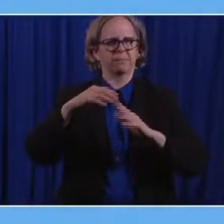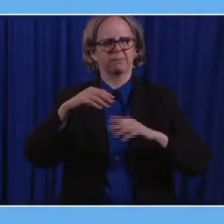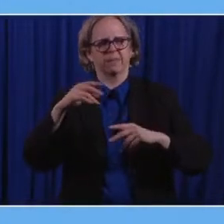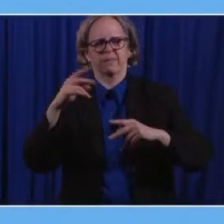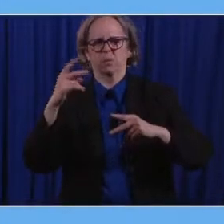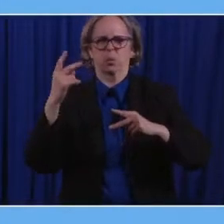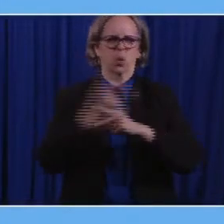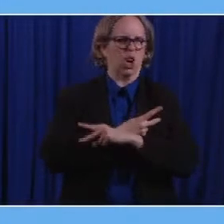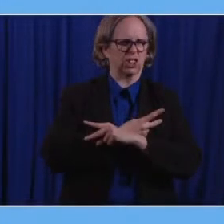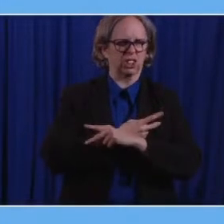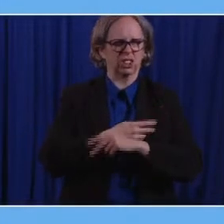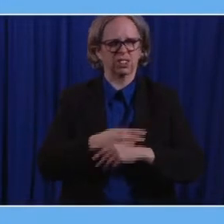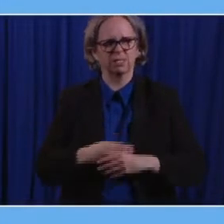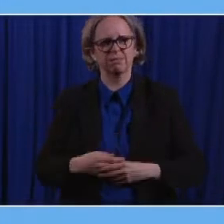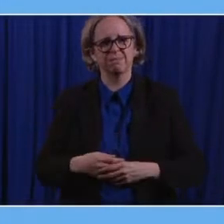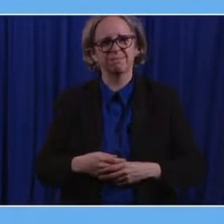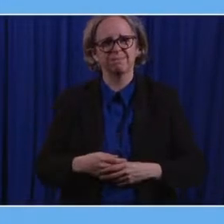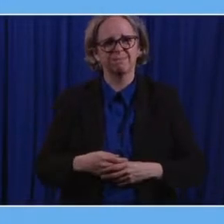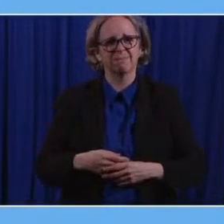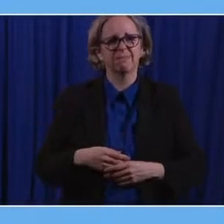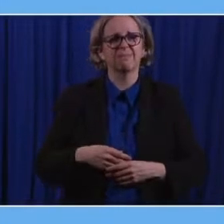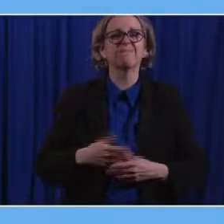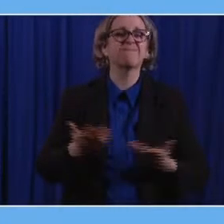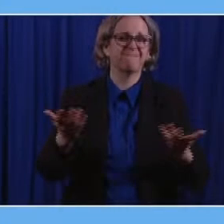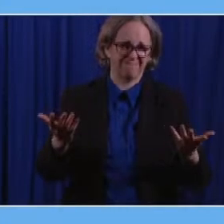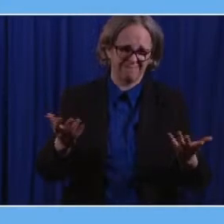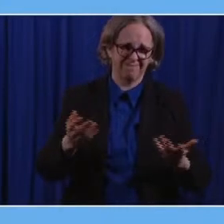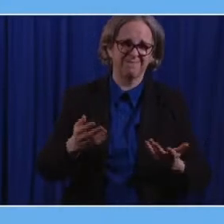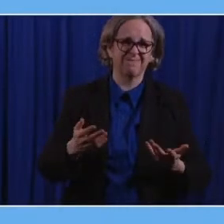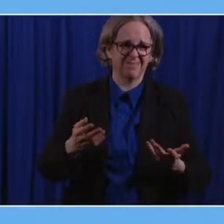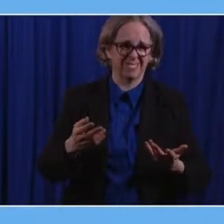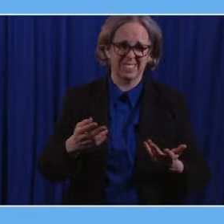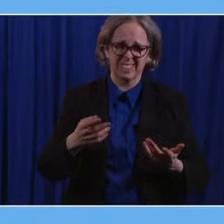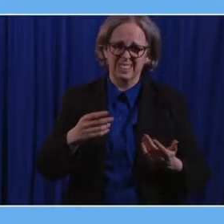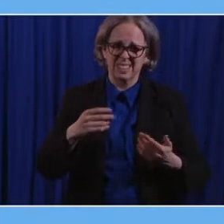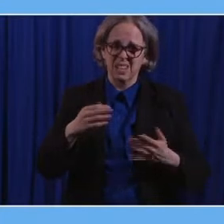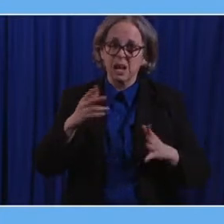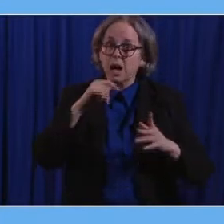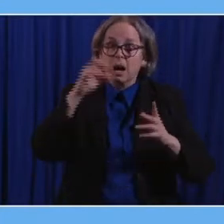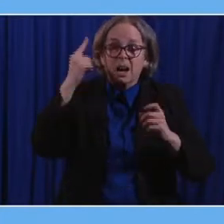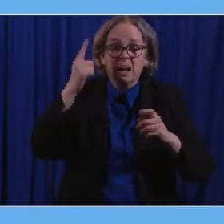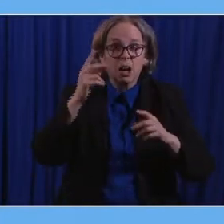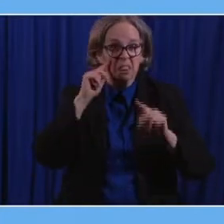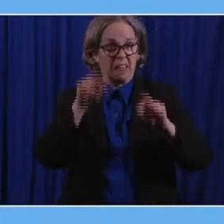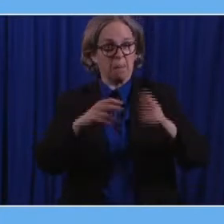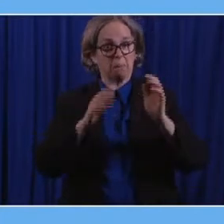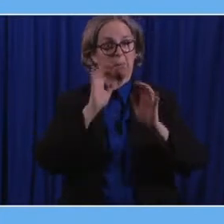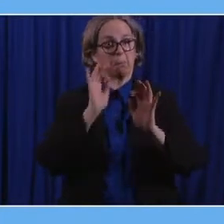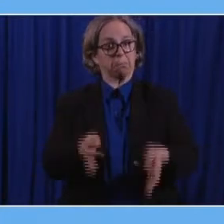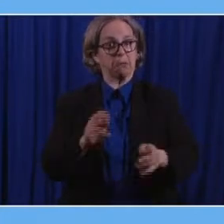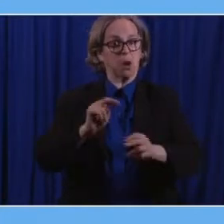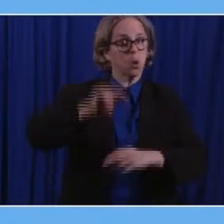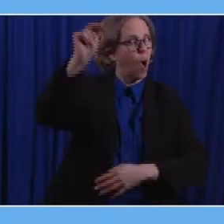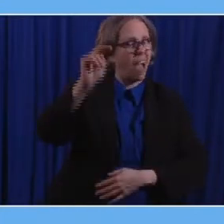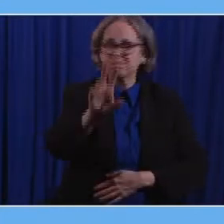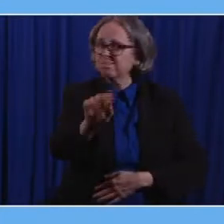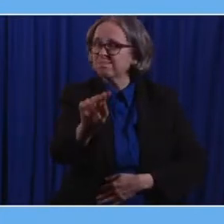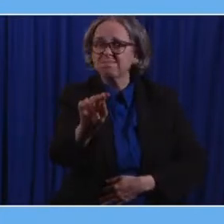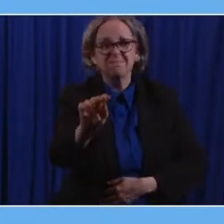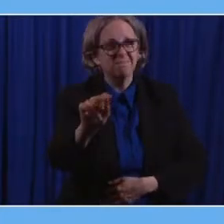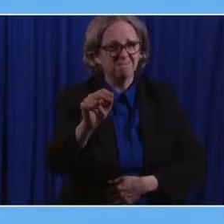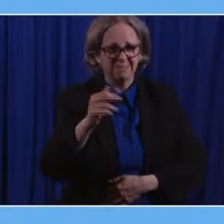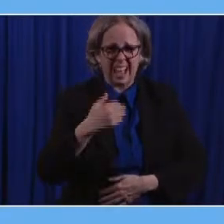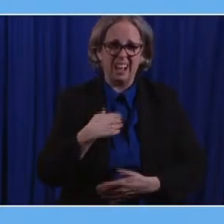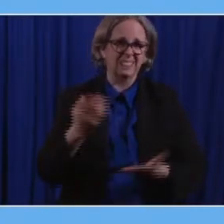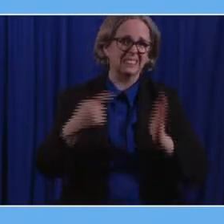top 20, and they certainly are not all in the northern tier. But, you know, we can start off here, Clark